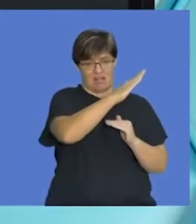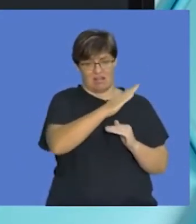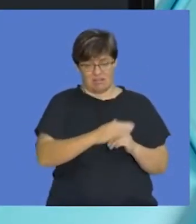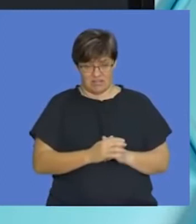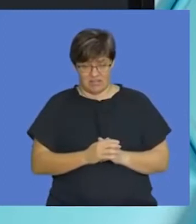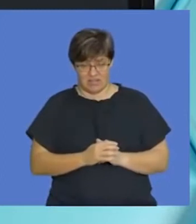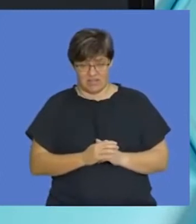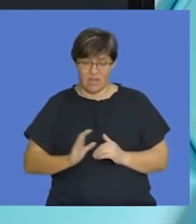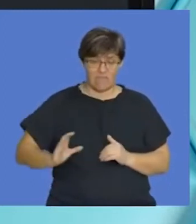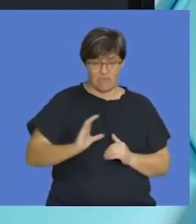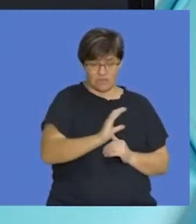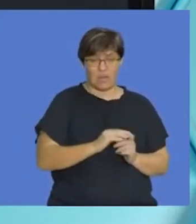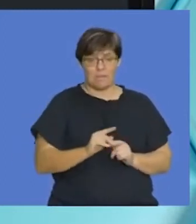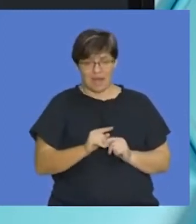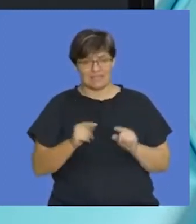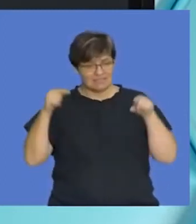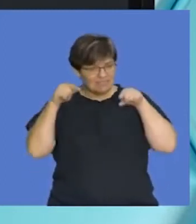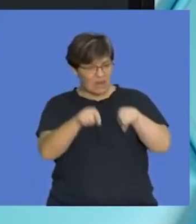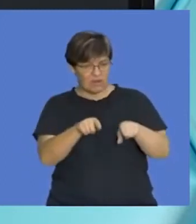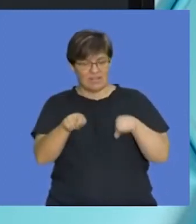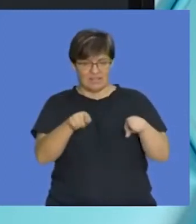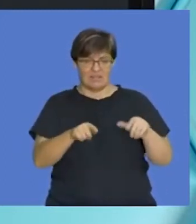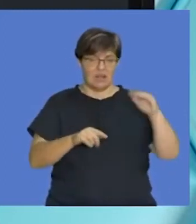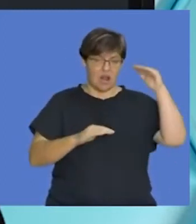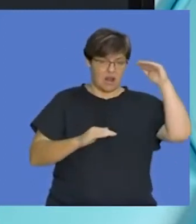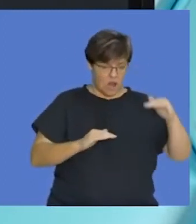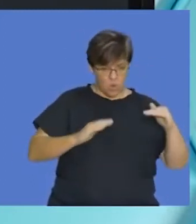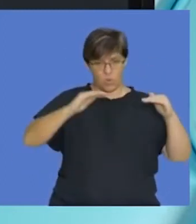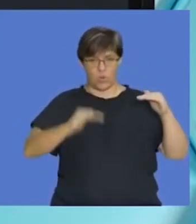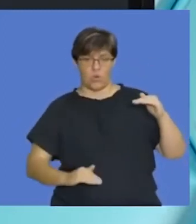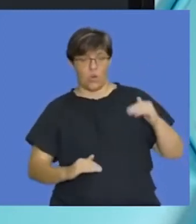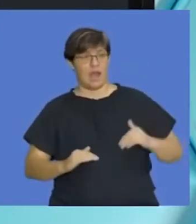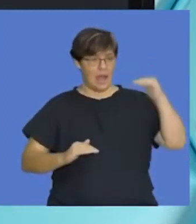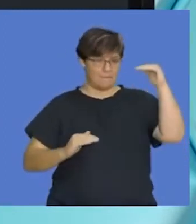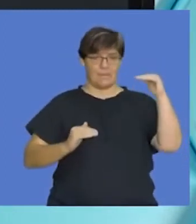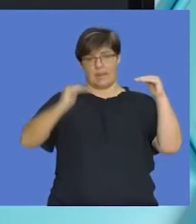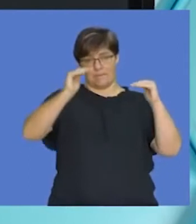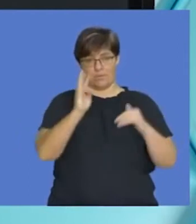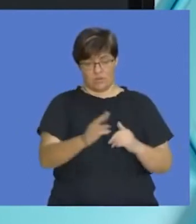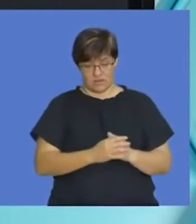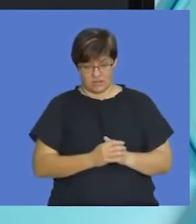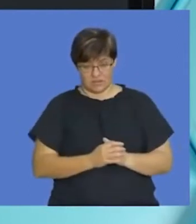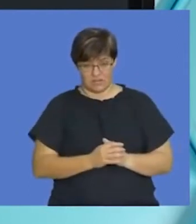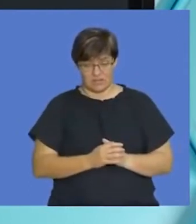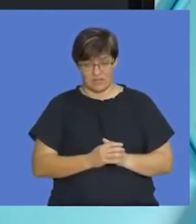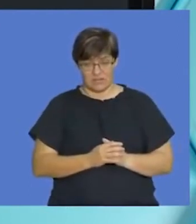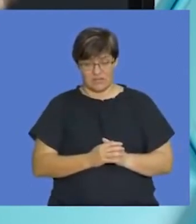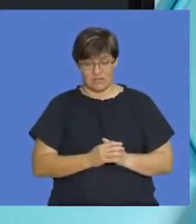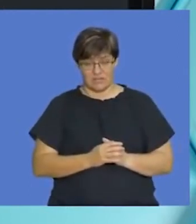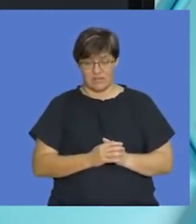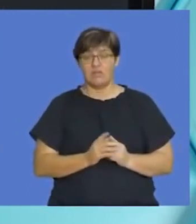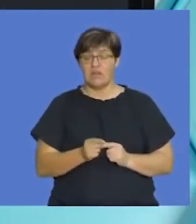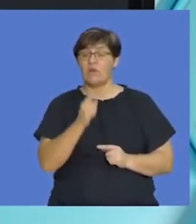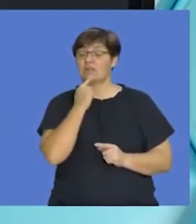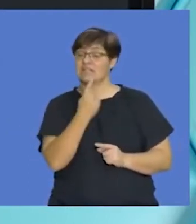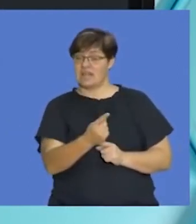force at an angle, okay? But it's directly proportional to the normal. That's very important. If